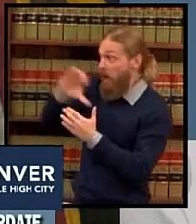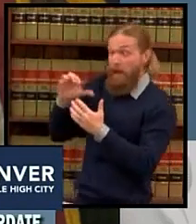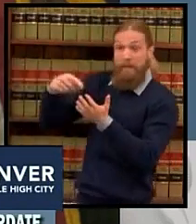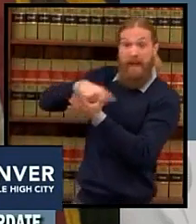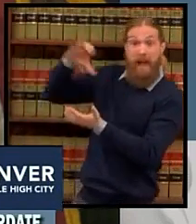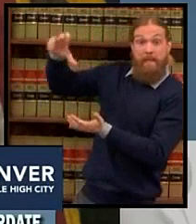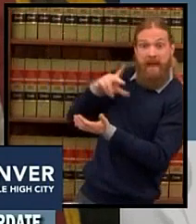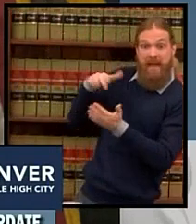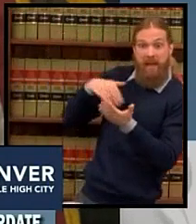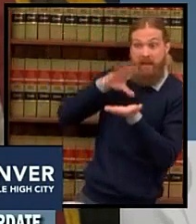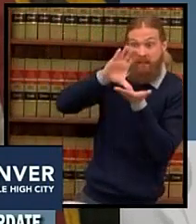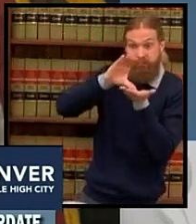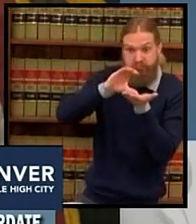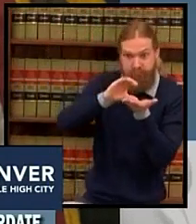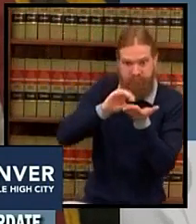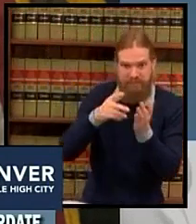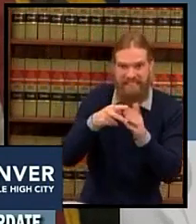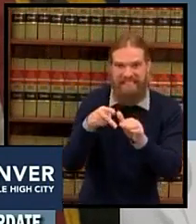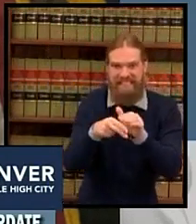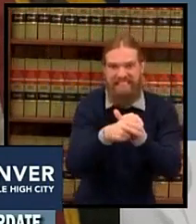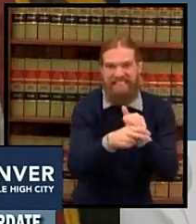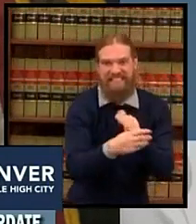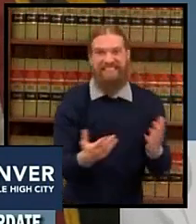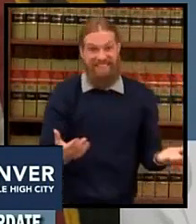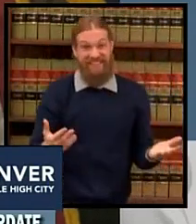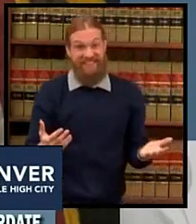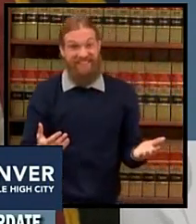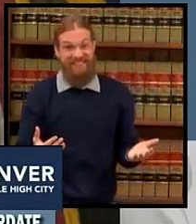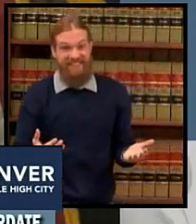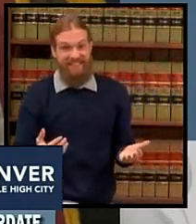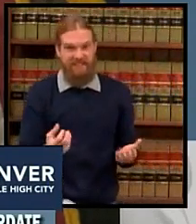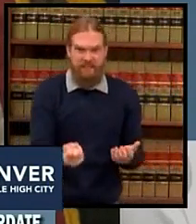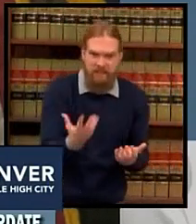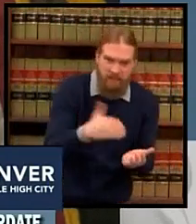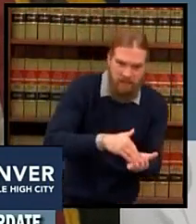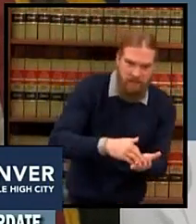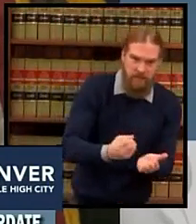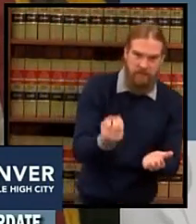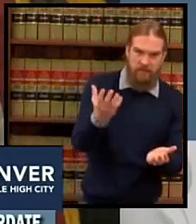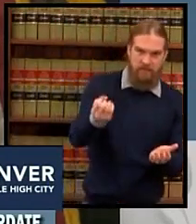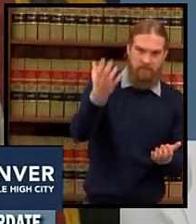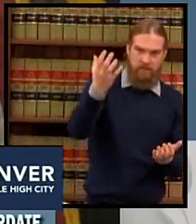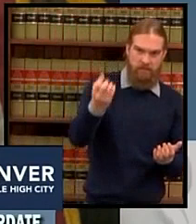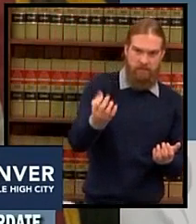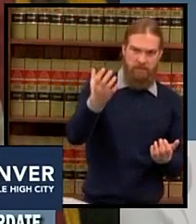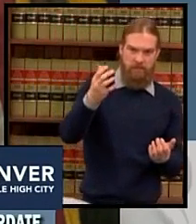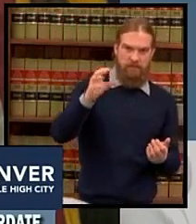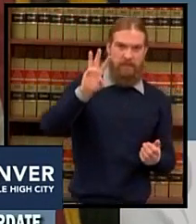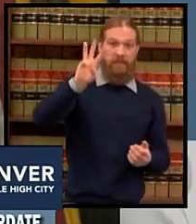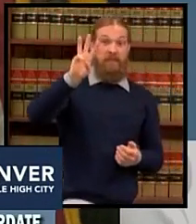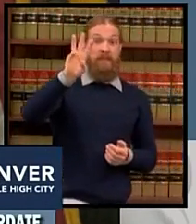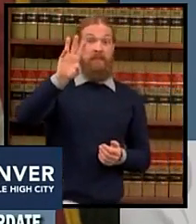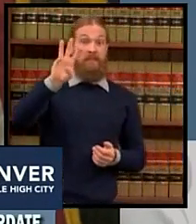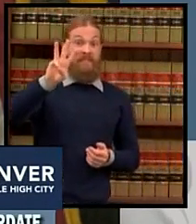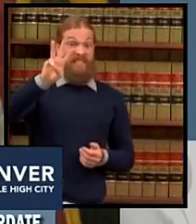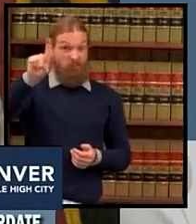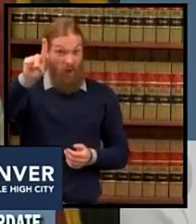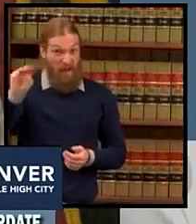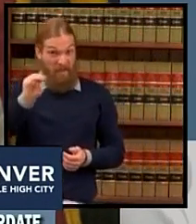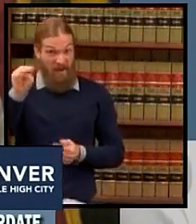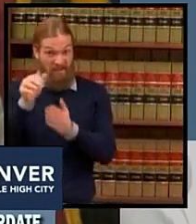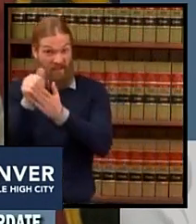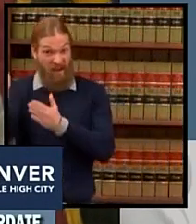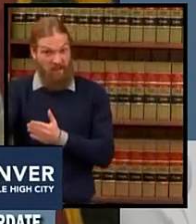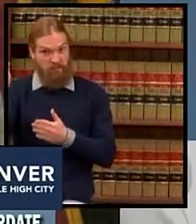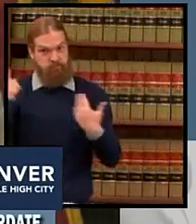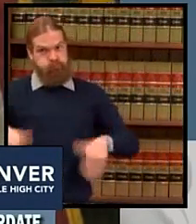million that is owed to the city of Denver. And so we're working as furiously as we can. I know our finance people are working on it, continuing to work